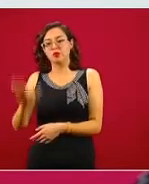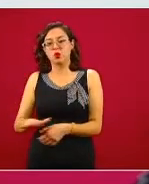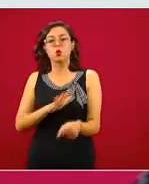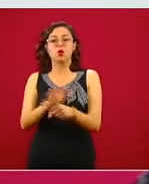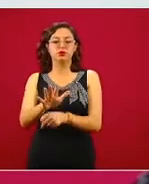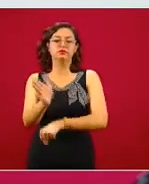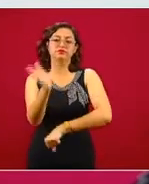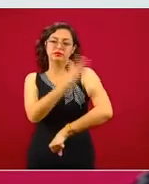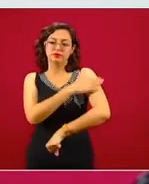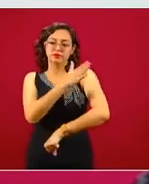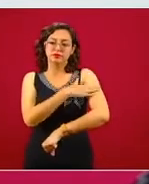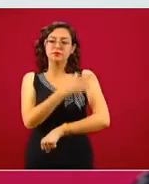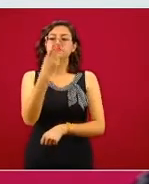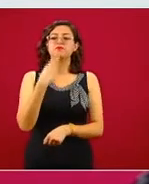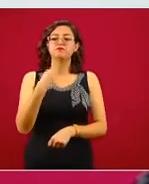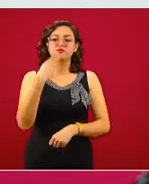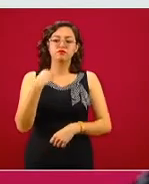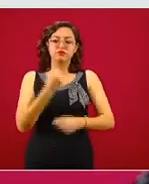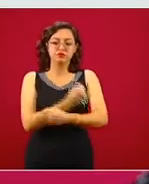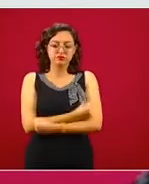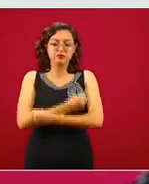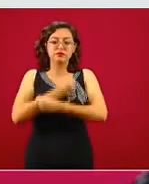risk